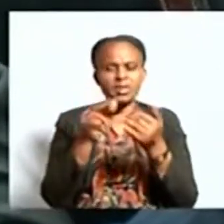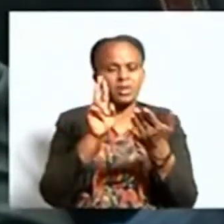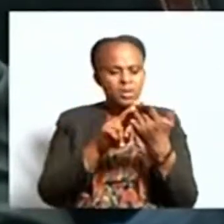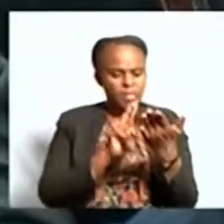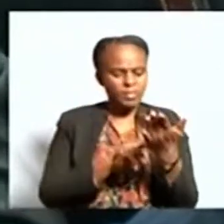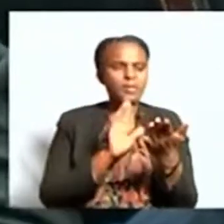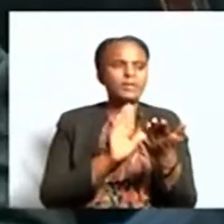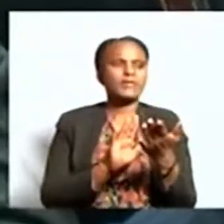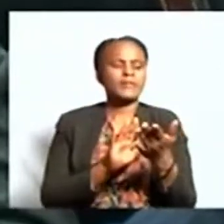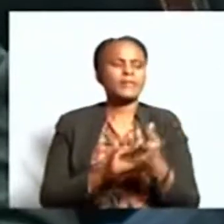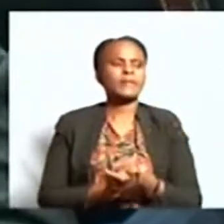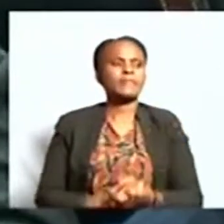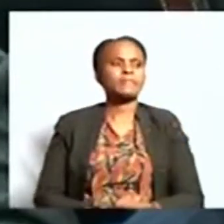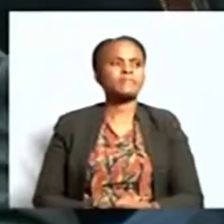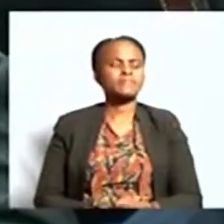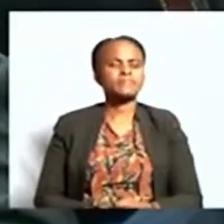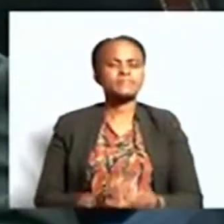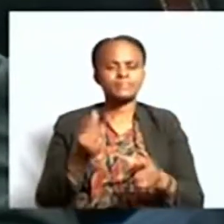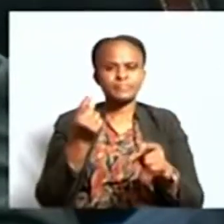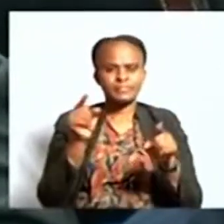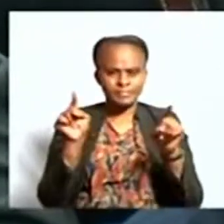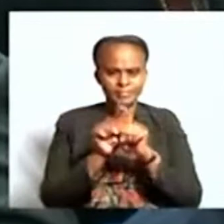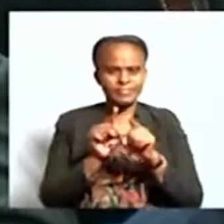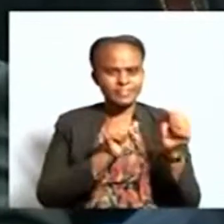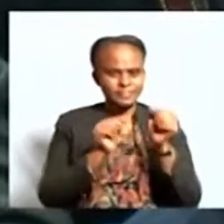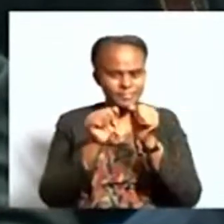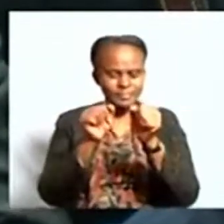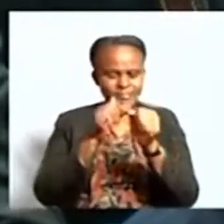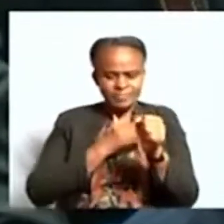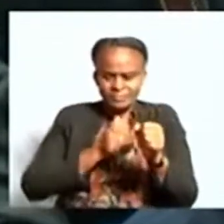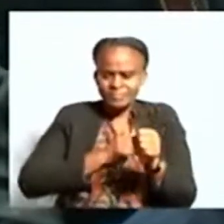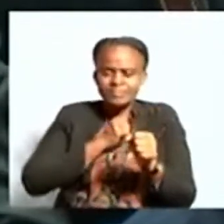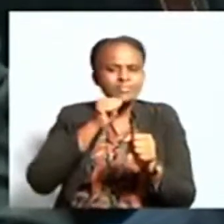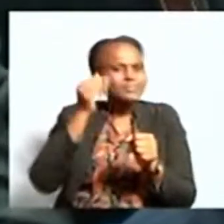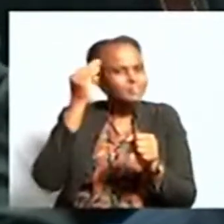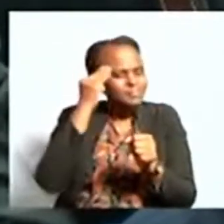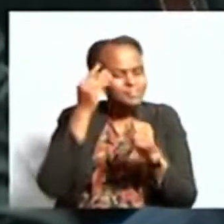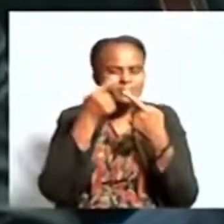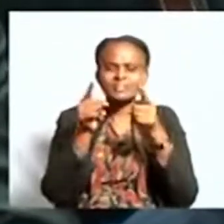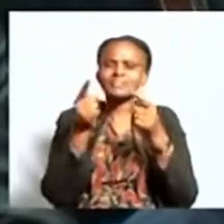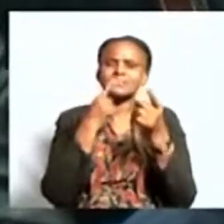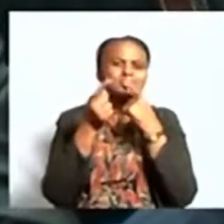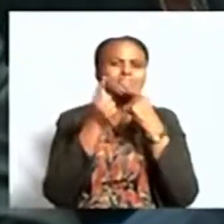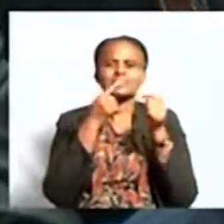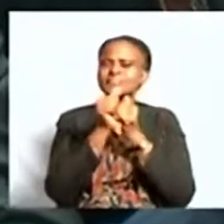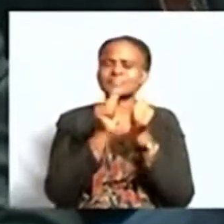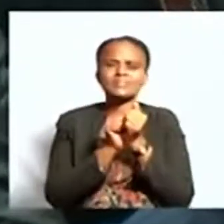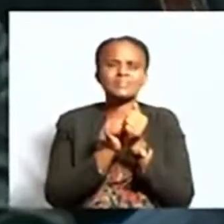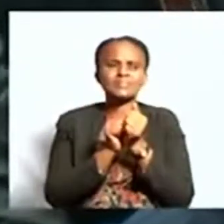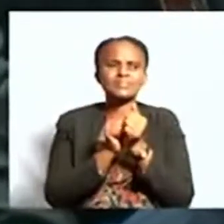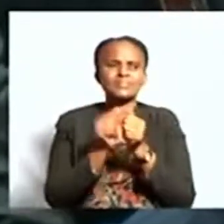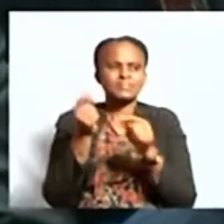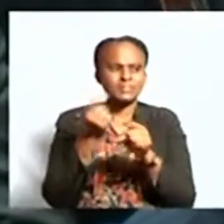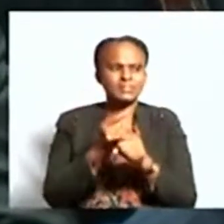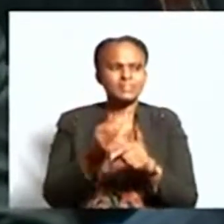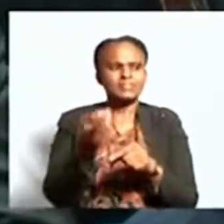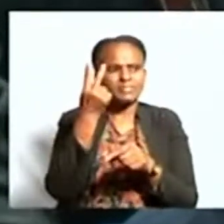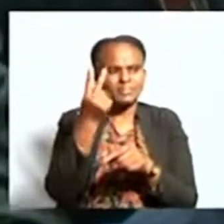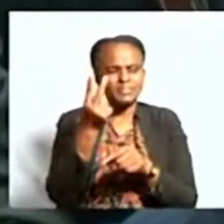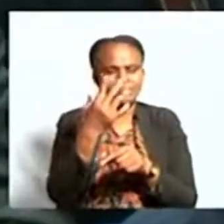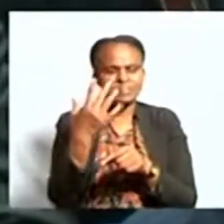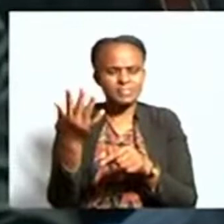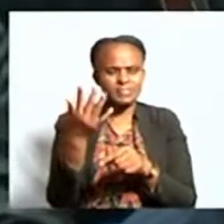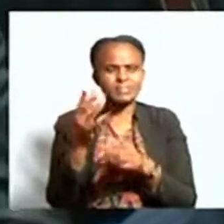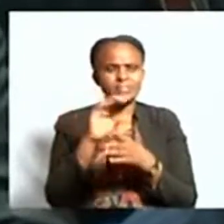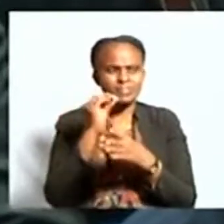report by the same system. So I don't know that the discrepancy is talking about arises from two generations or